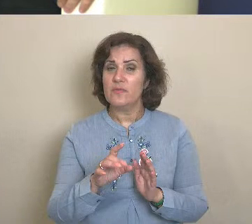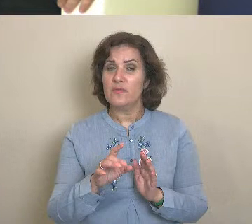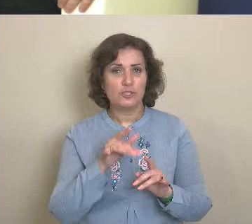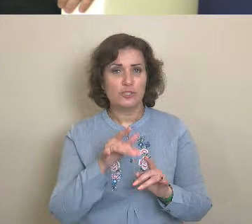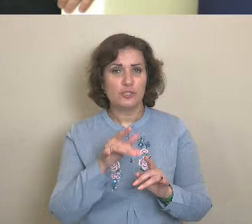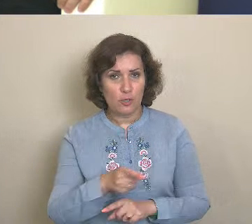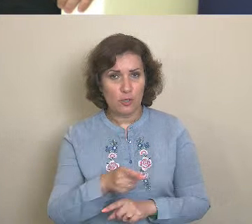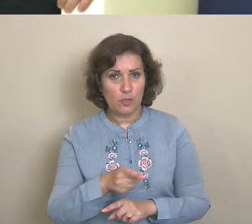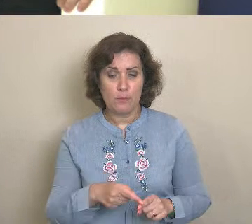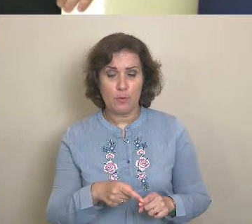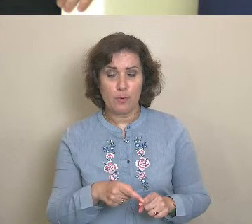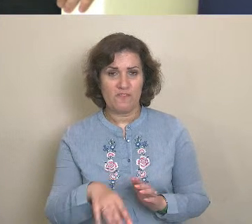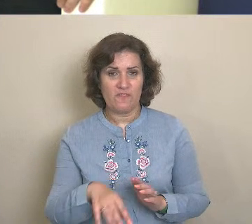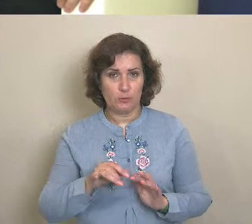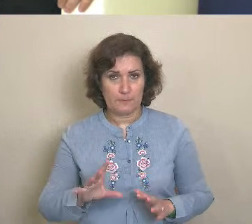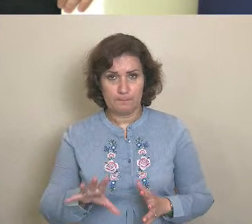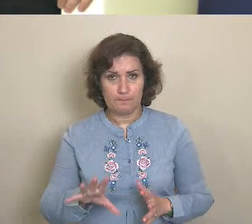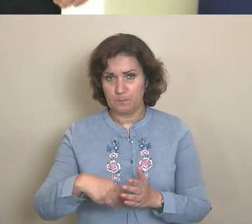During the